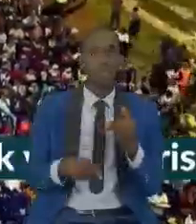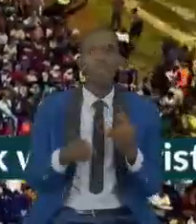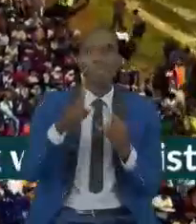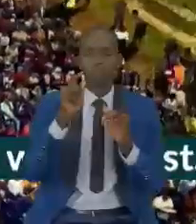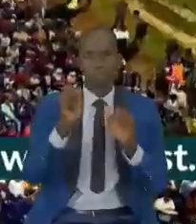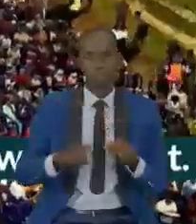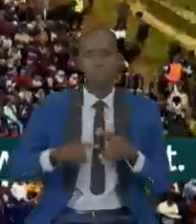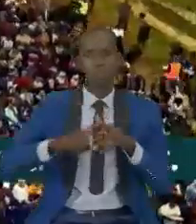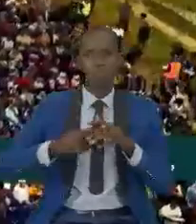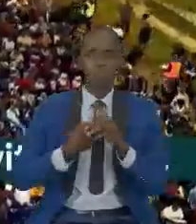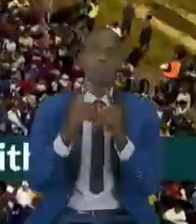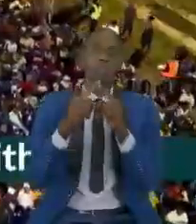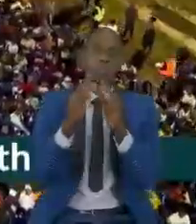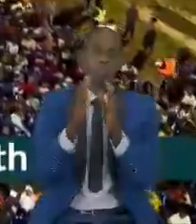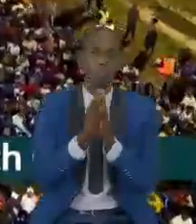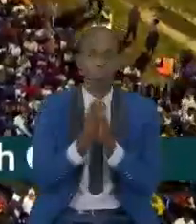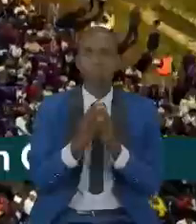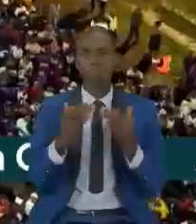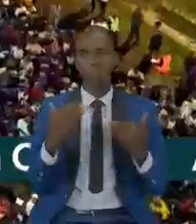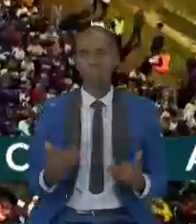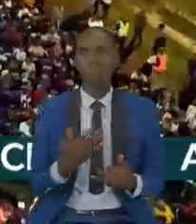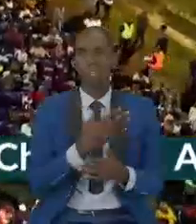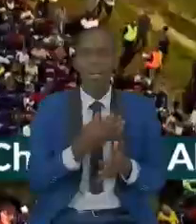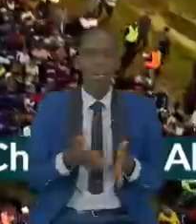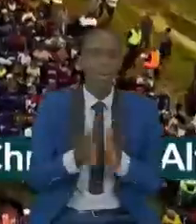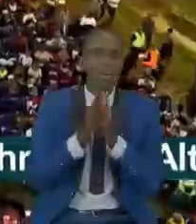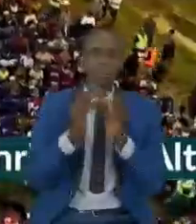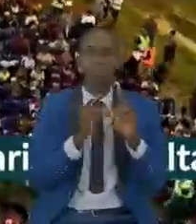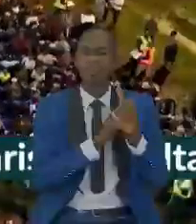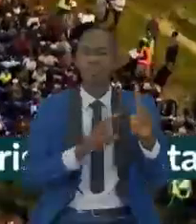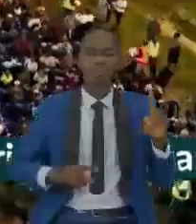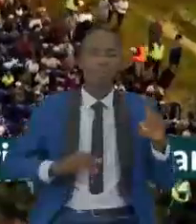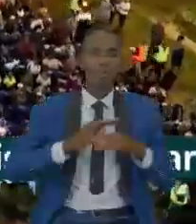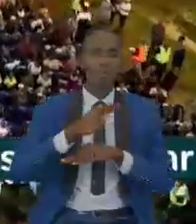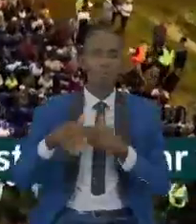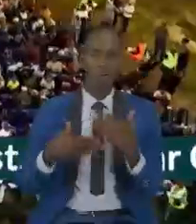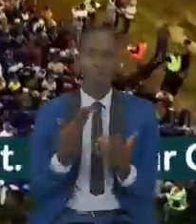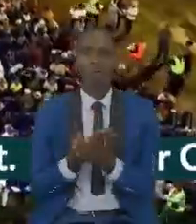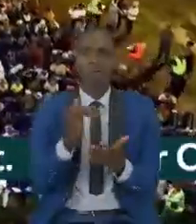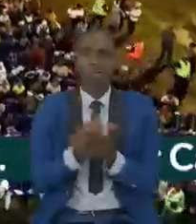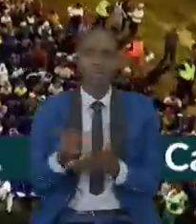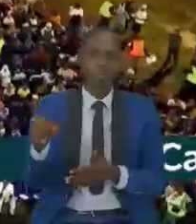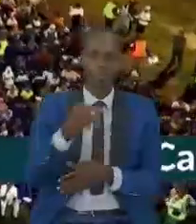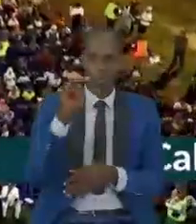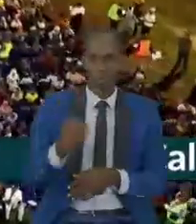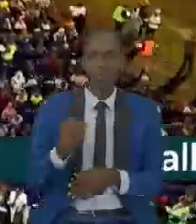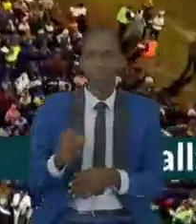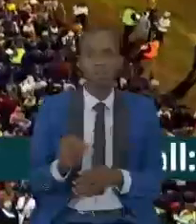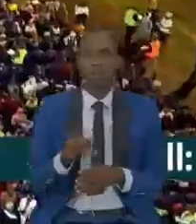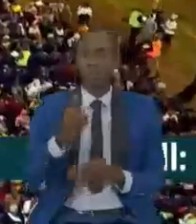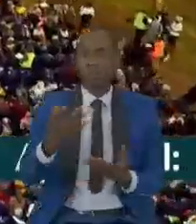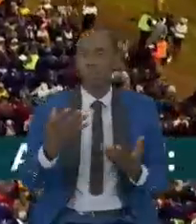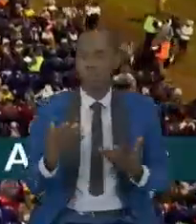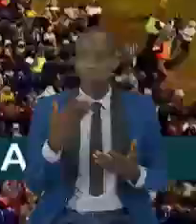Please, let's be fast. Let's be fast. Make sure that we don't lose anybody. You must